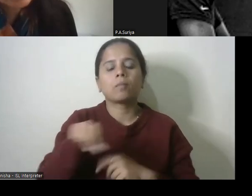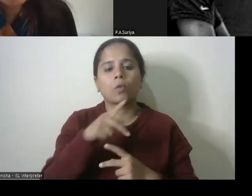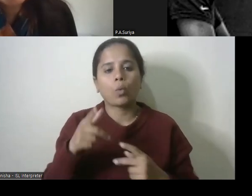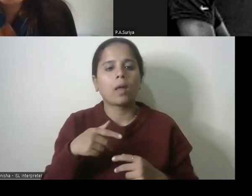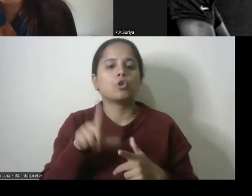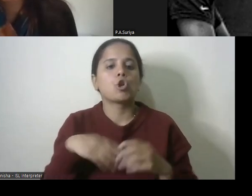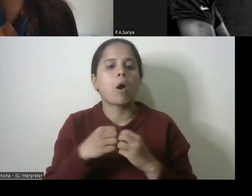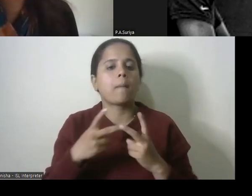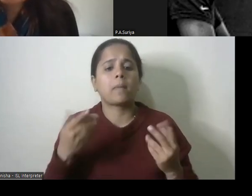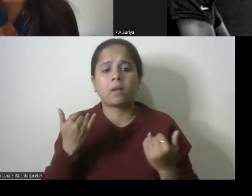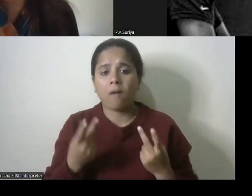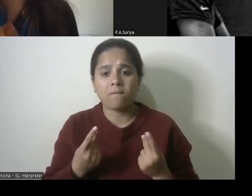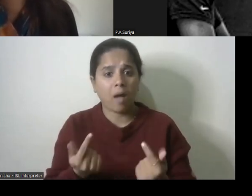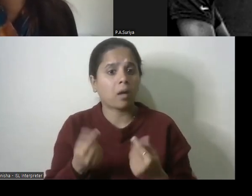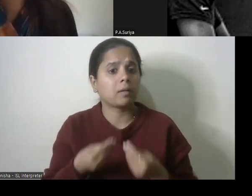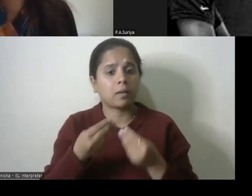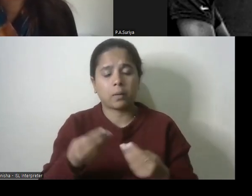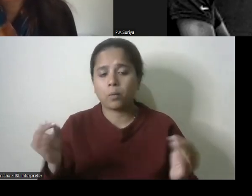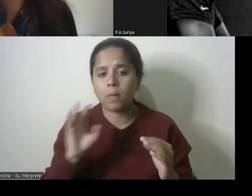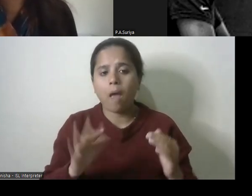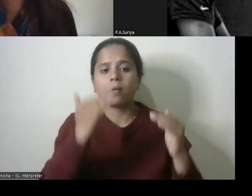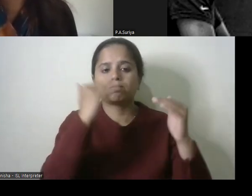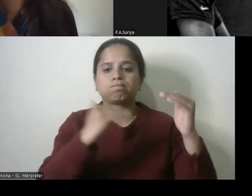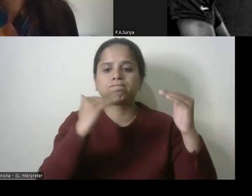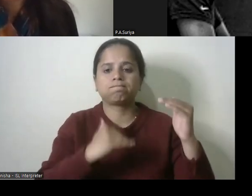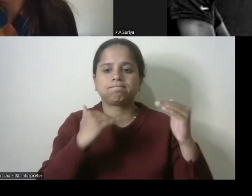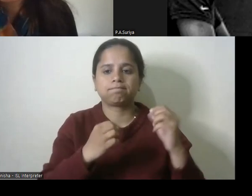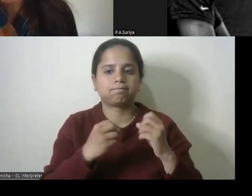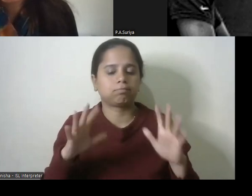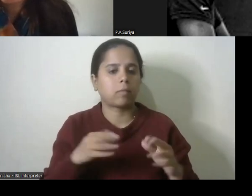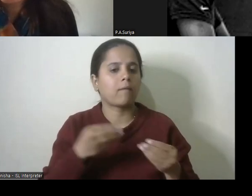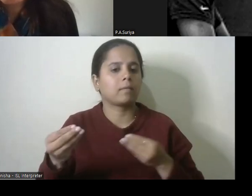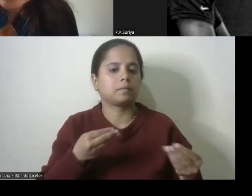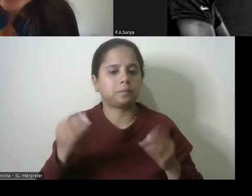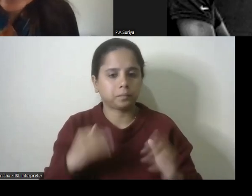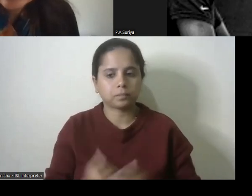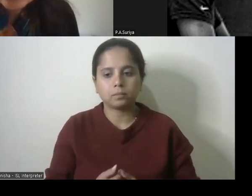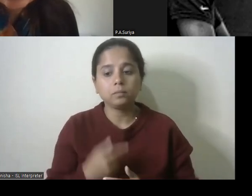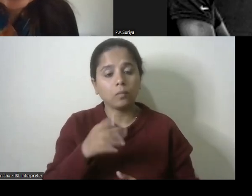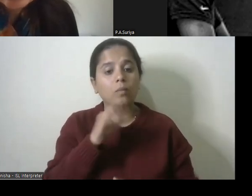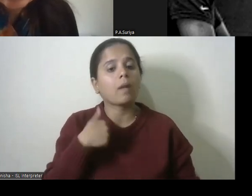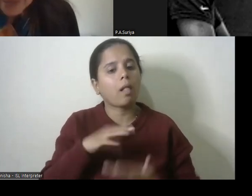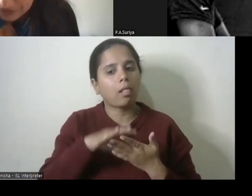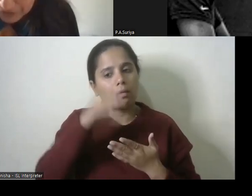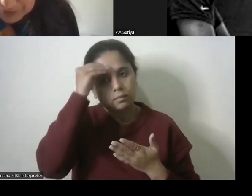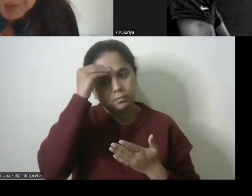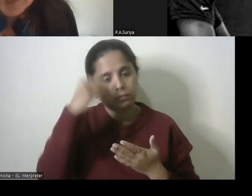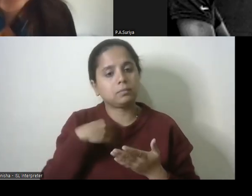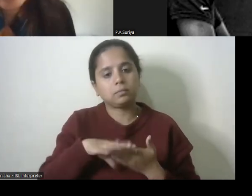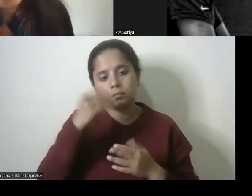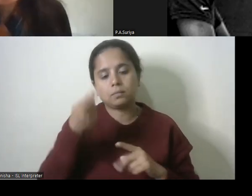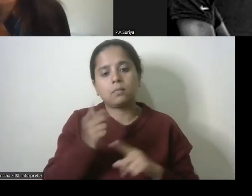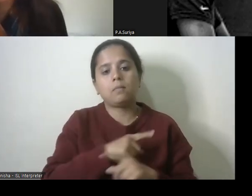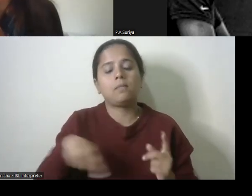which are not mediated by hierarchical forces. So, and that's what I learned, I learned